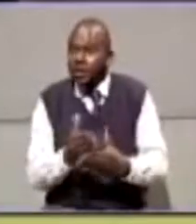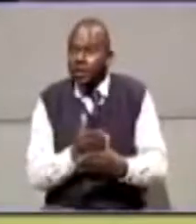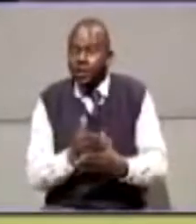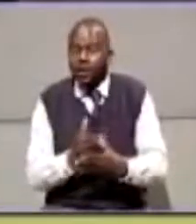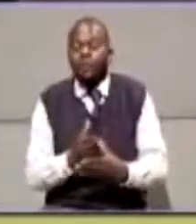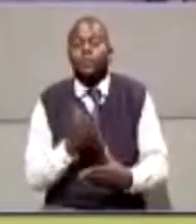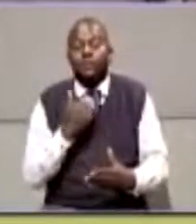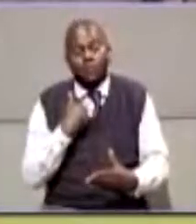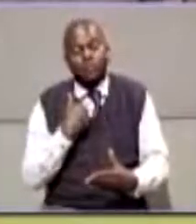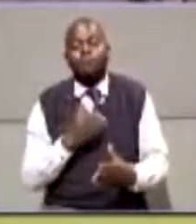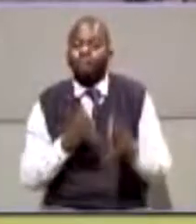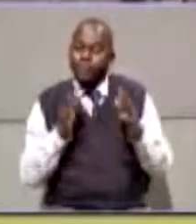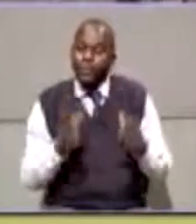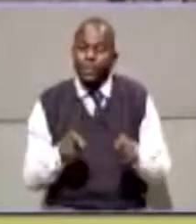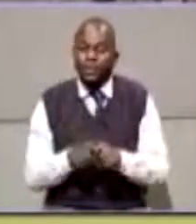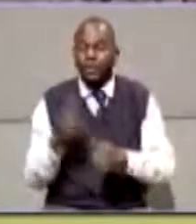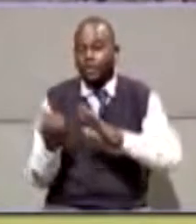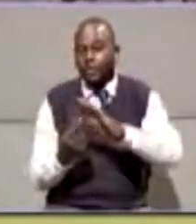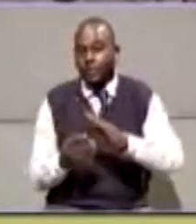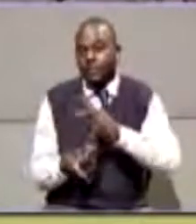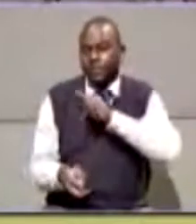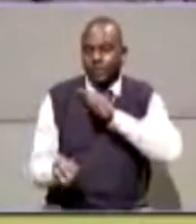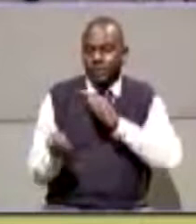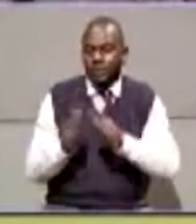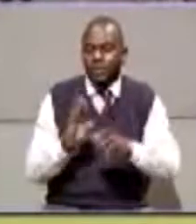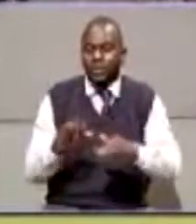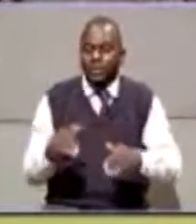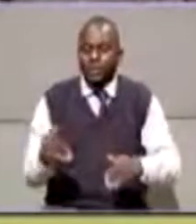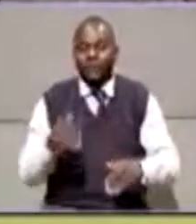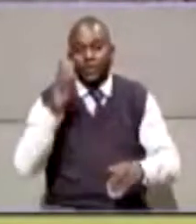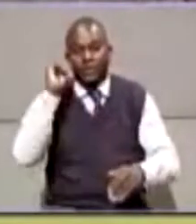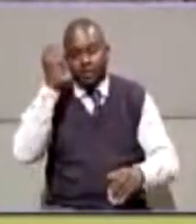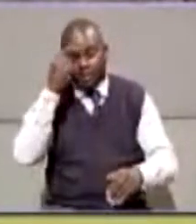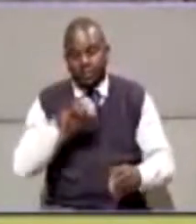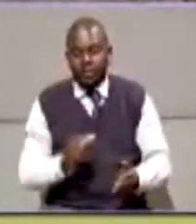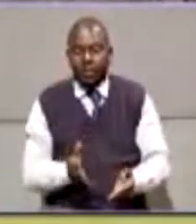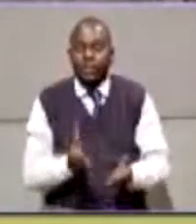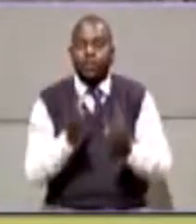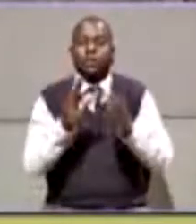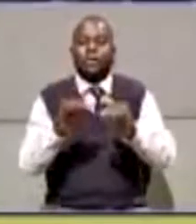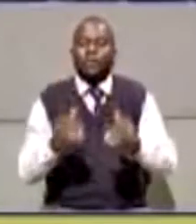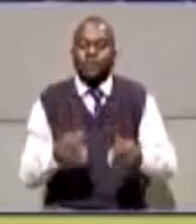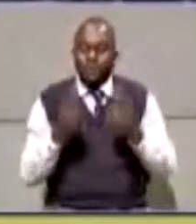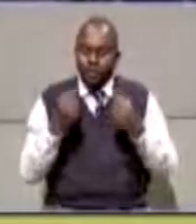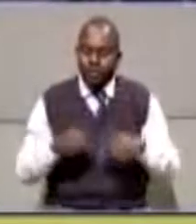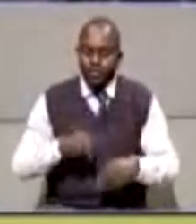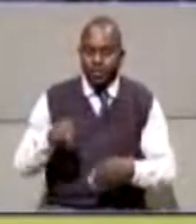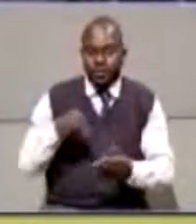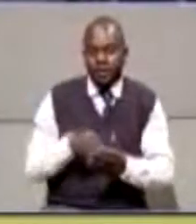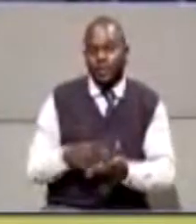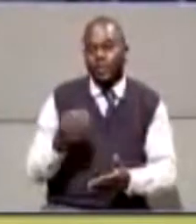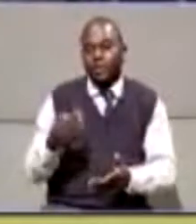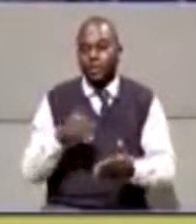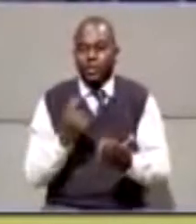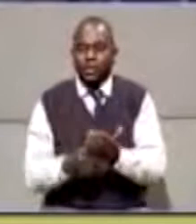is needed really. However, the situation is soon changing after government decided to upgrade the facility to Health Center 3. Under